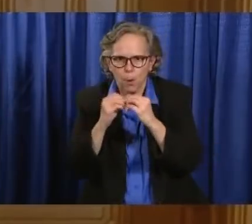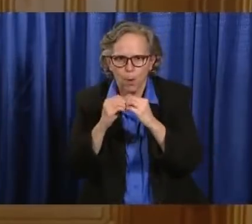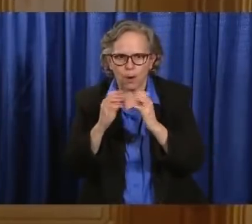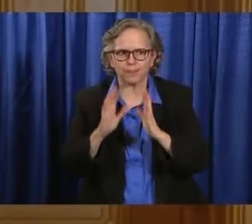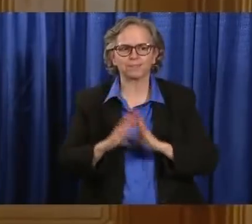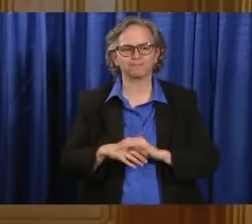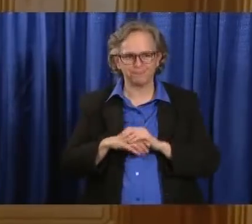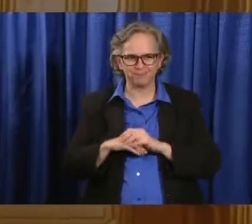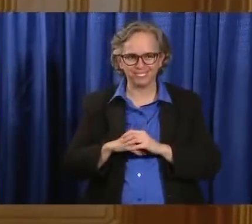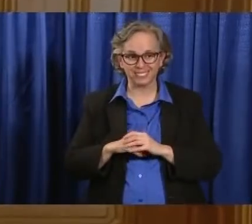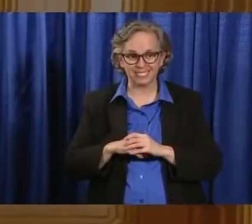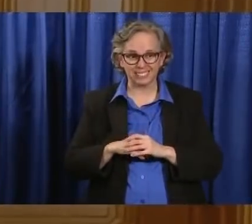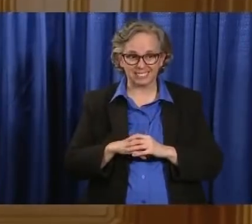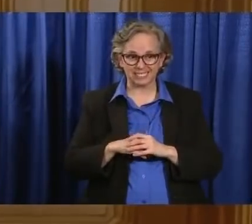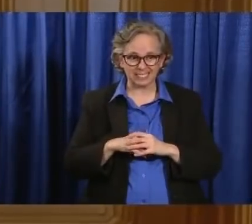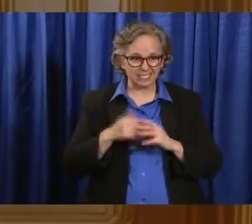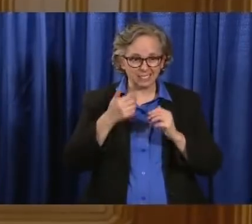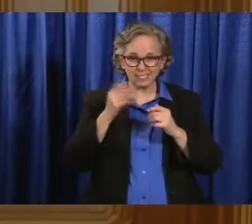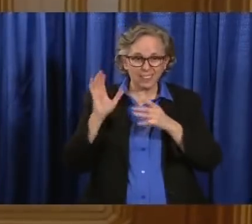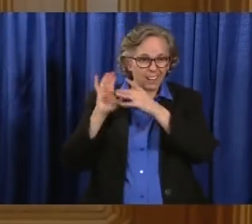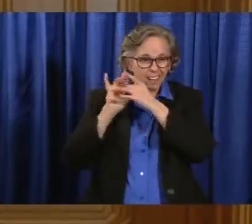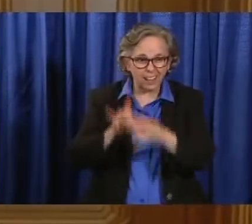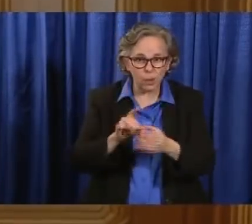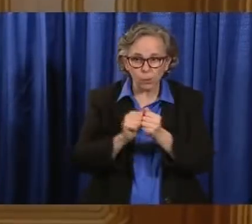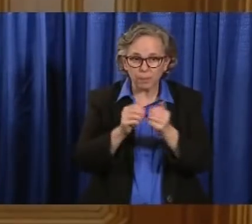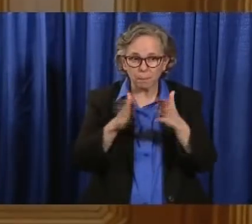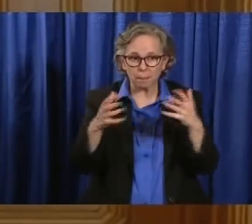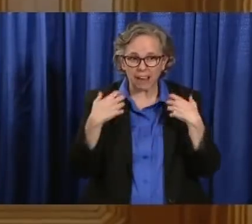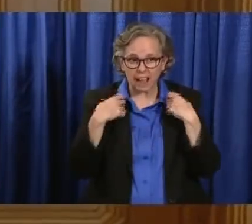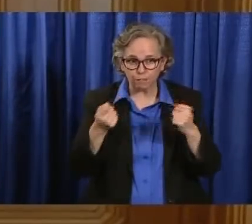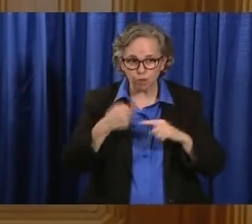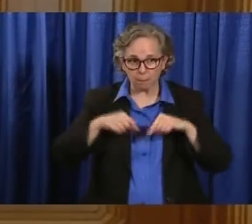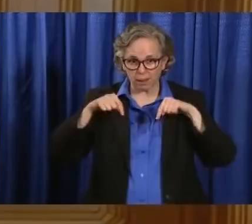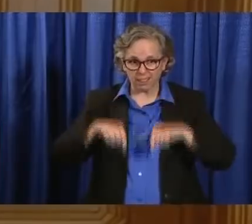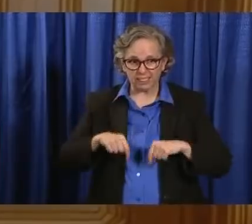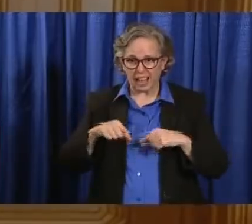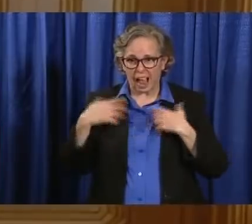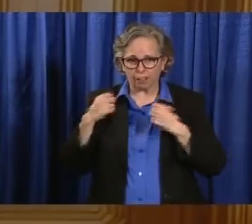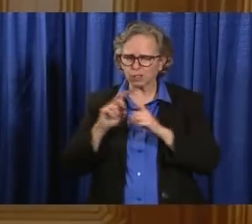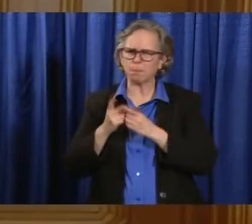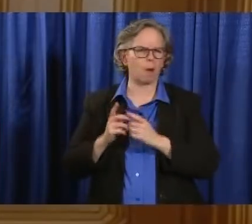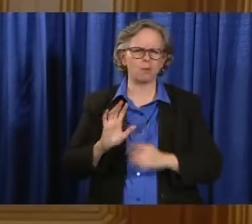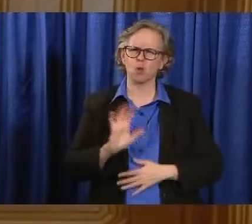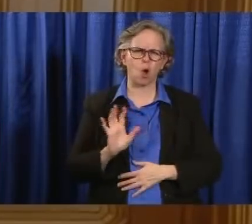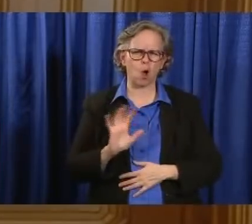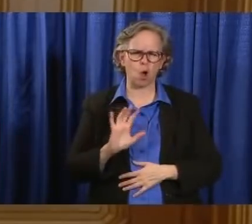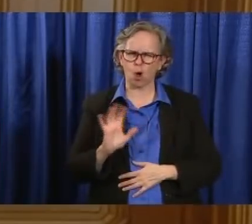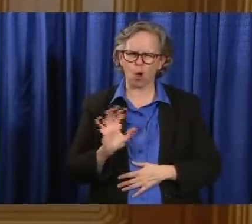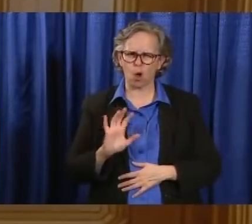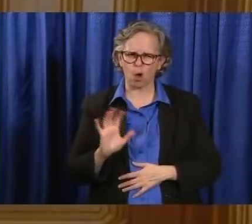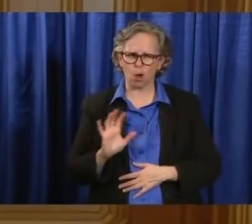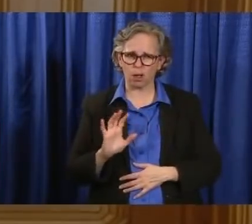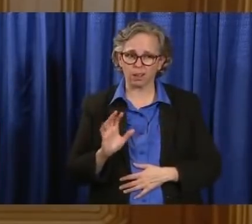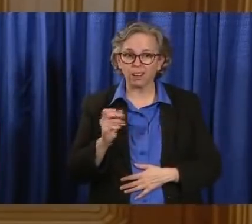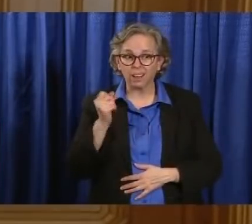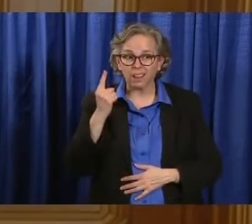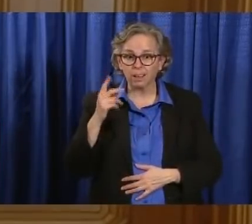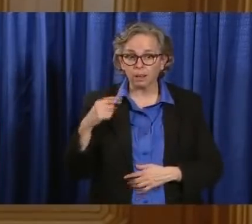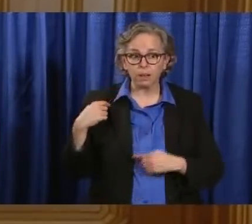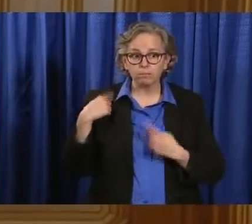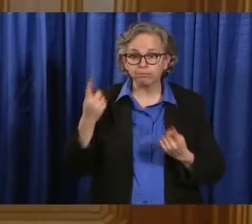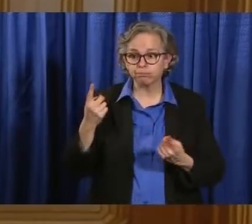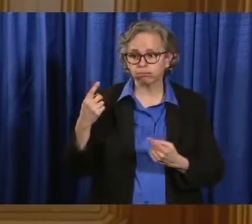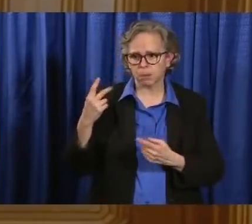public health comes out of the health department. I mean, if you look at what we've tried to do in the last year with more